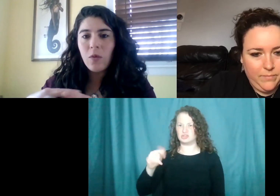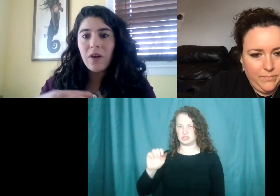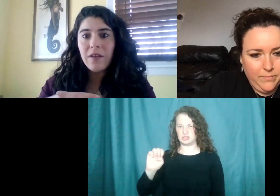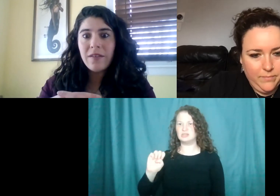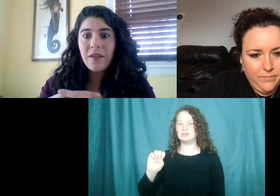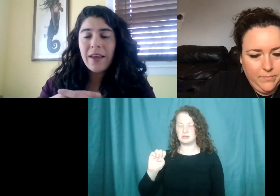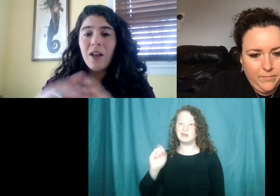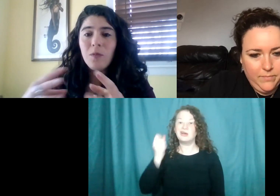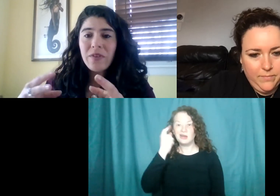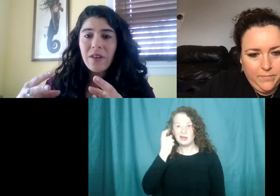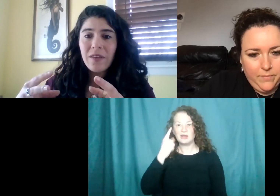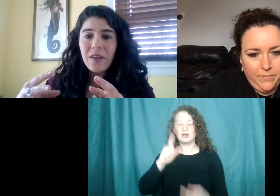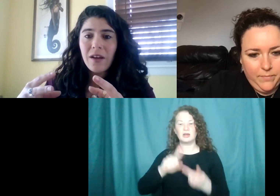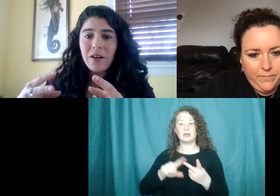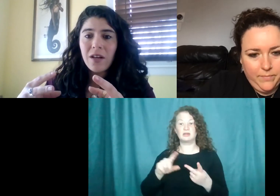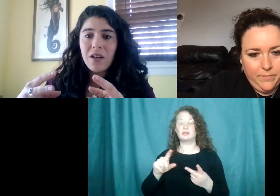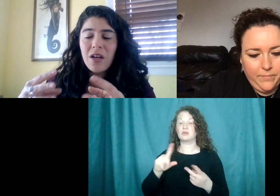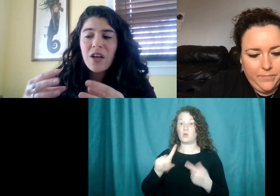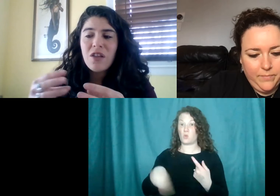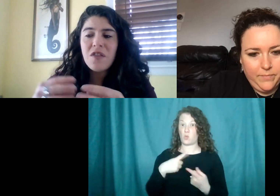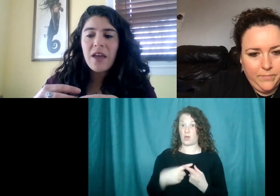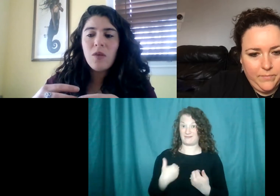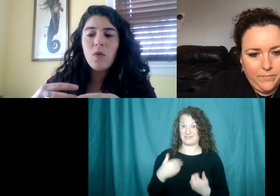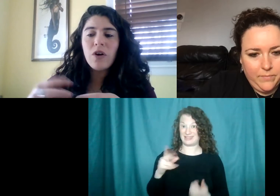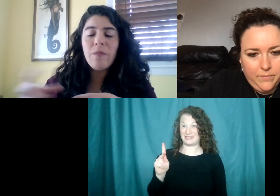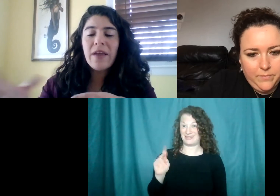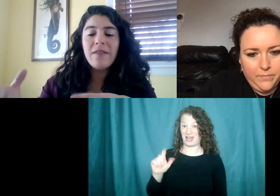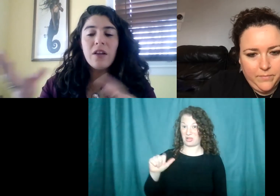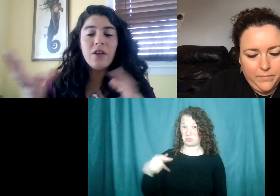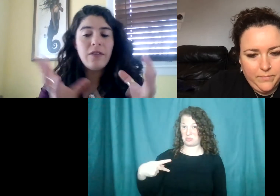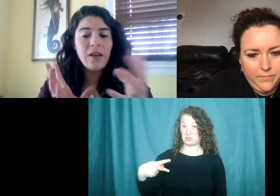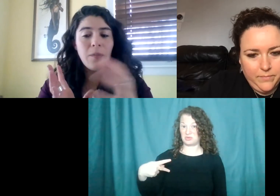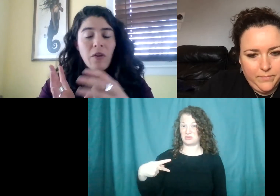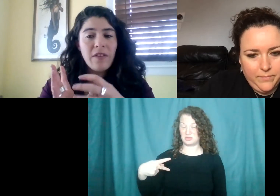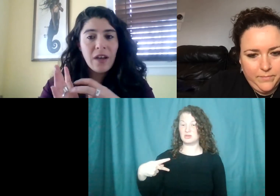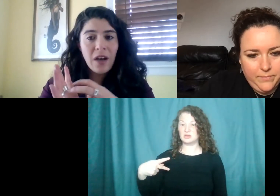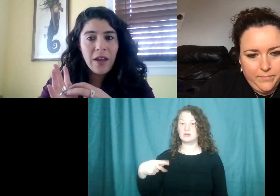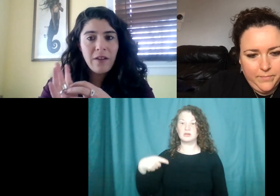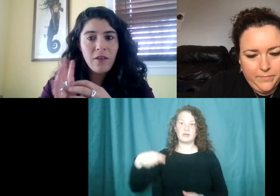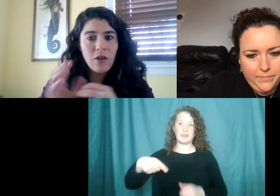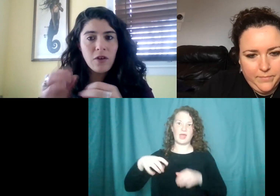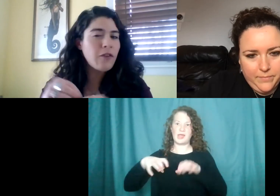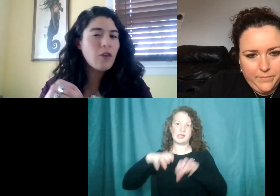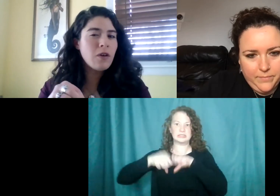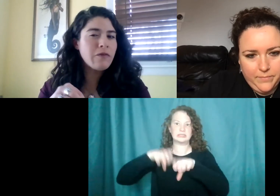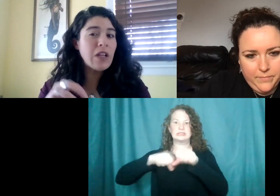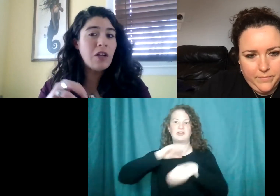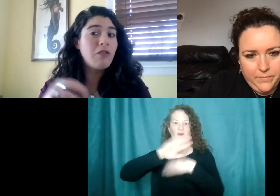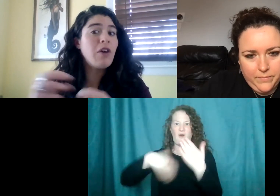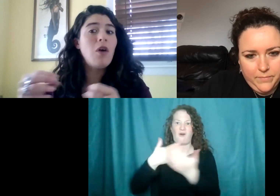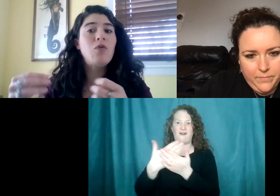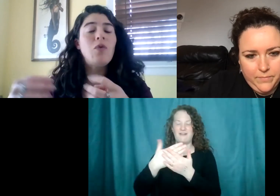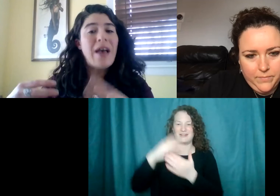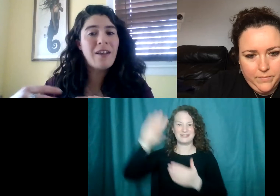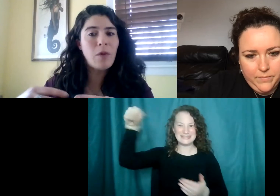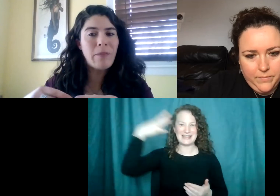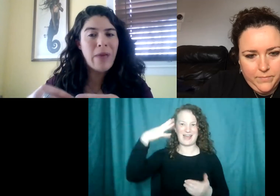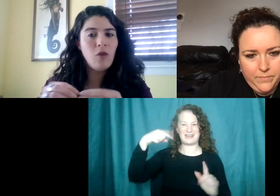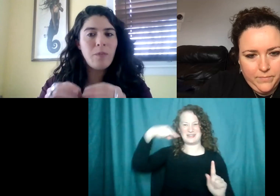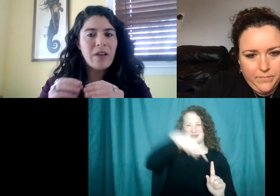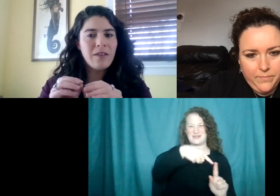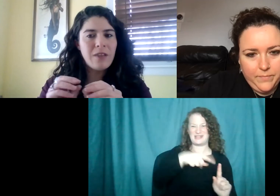there was kelps in the area, they were basically using up all the sunlight. So the turfs couldn't really grow to a